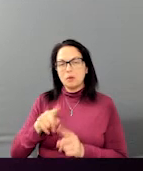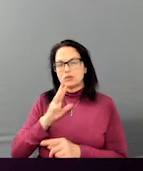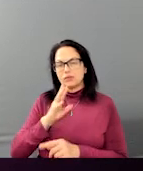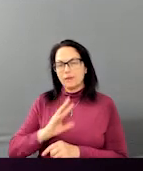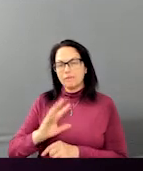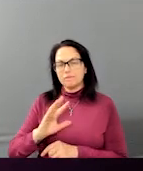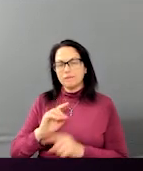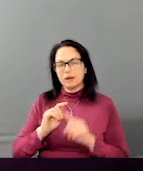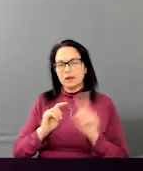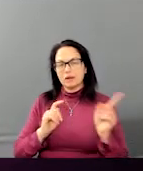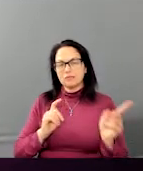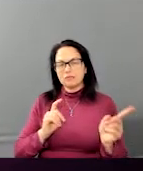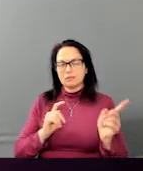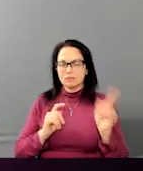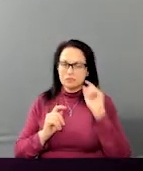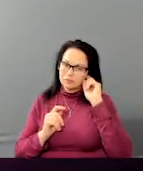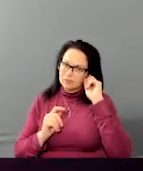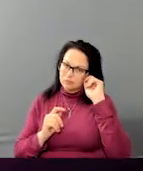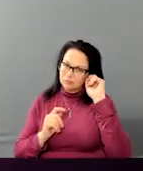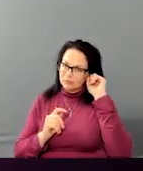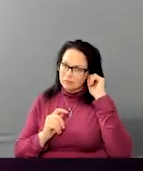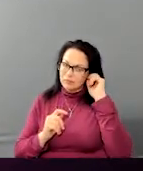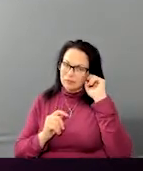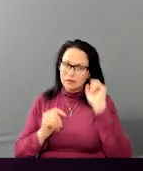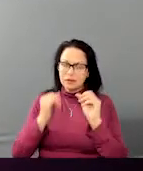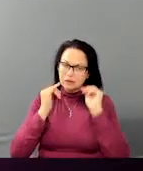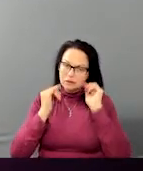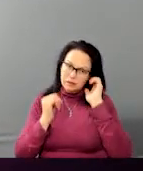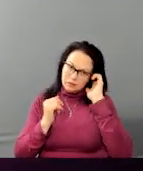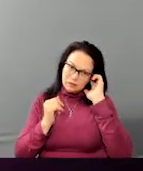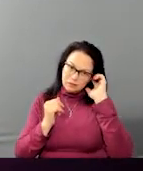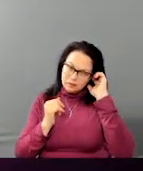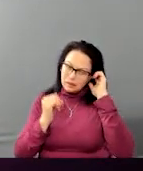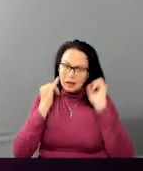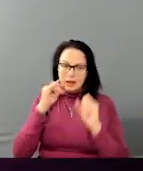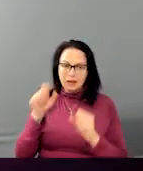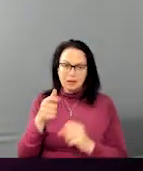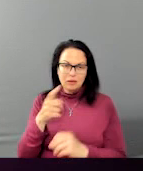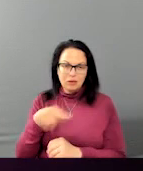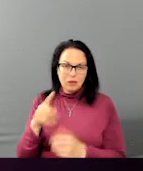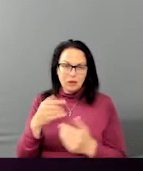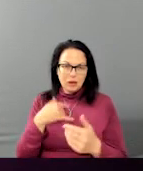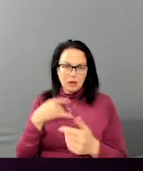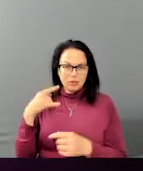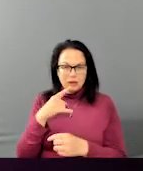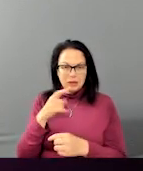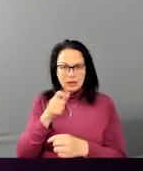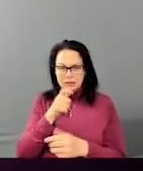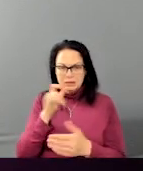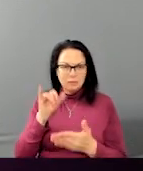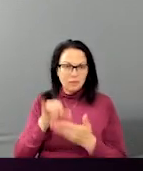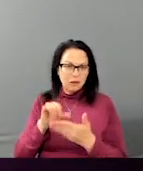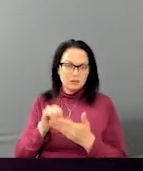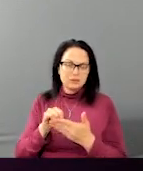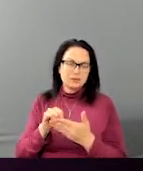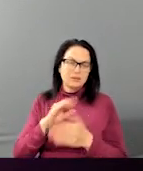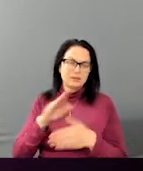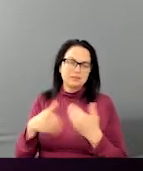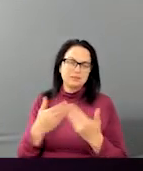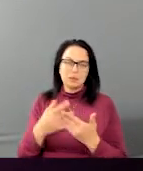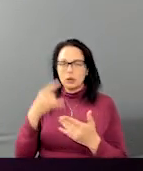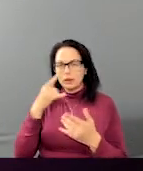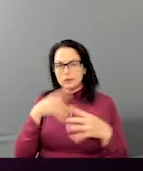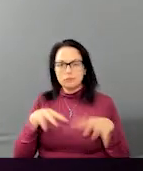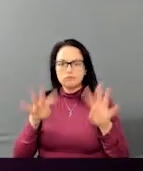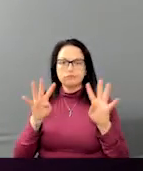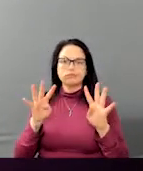old. And if any of you all have kids, you understand that it's impossible to get them all to look at the camera at the same exact